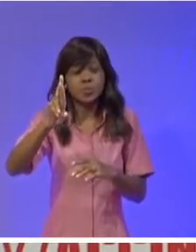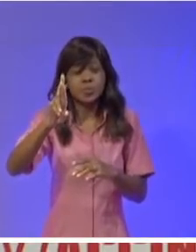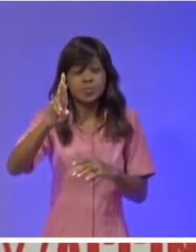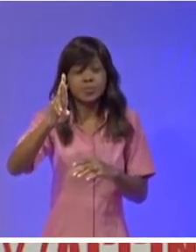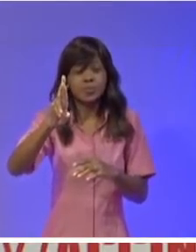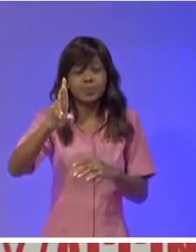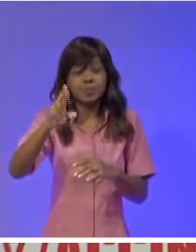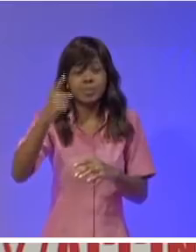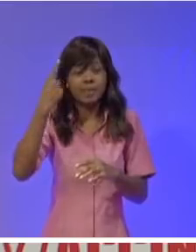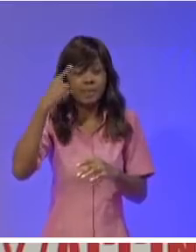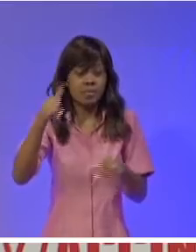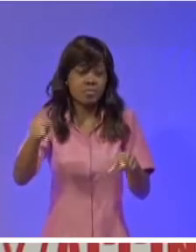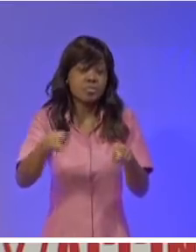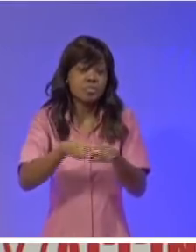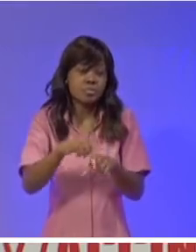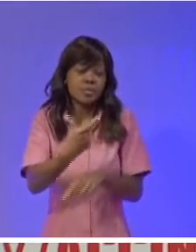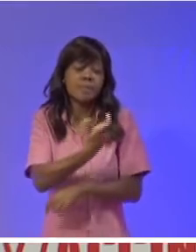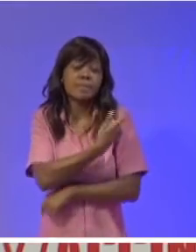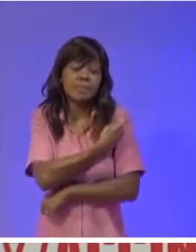safe.